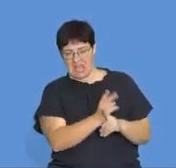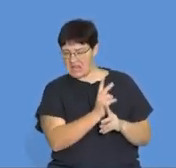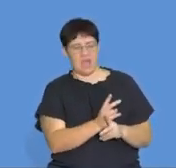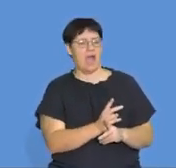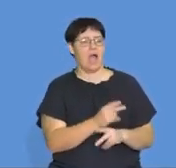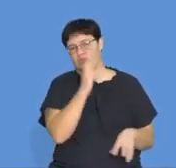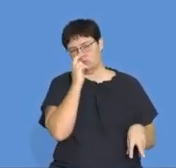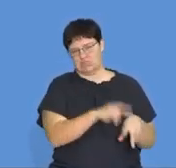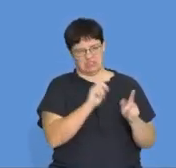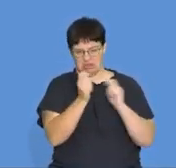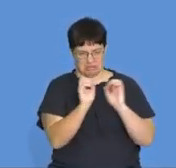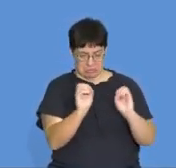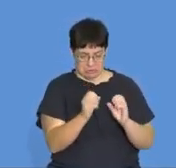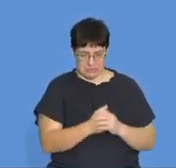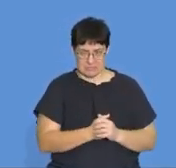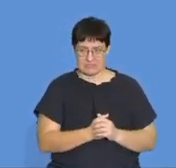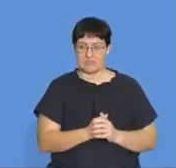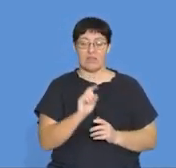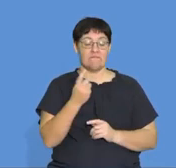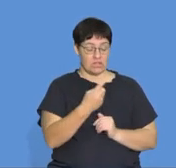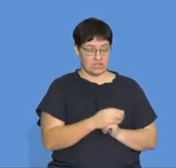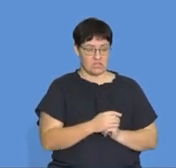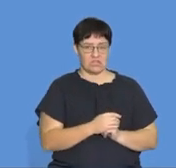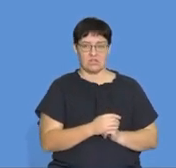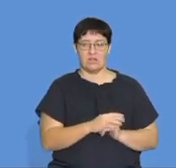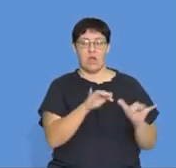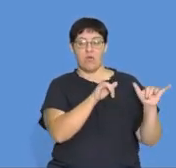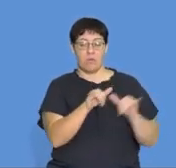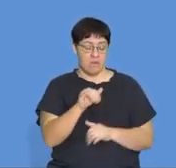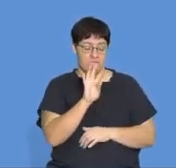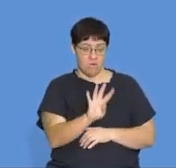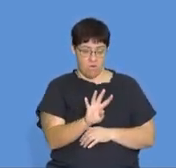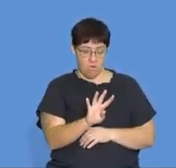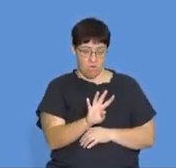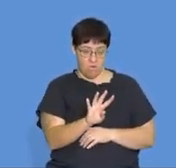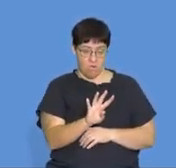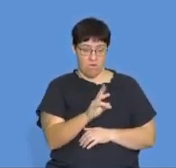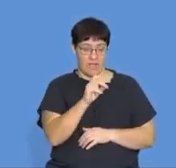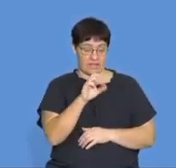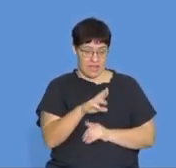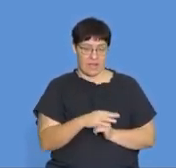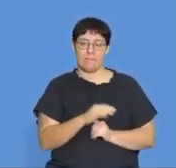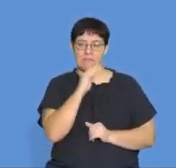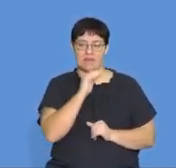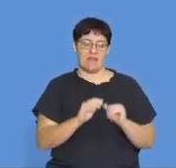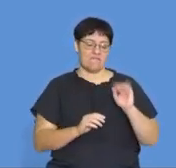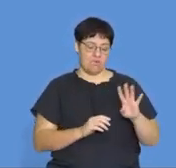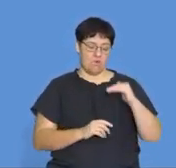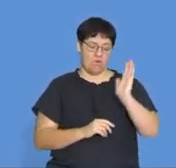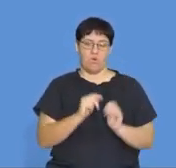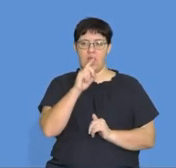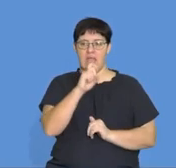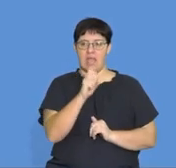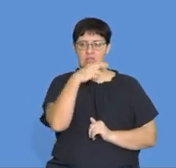I don't need to do that. So firstly, I will take out a common factor of 4, and this will be x squared